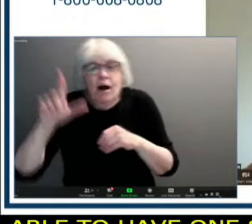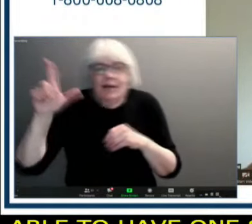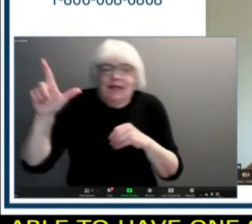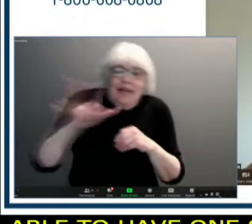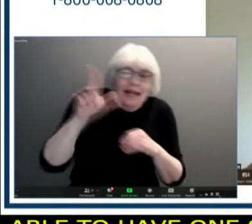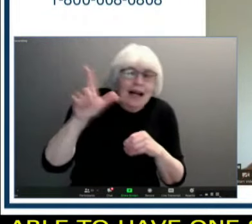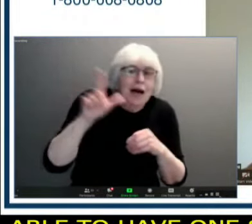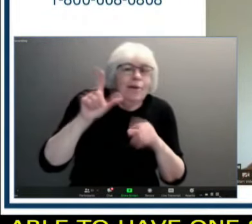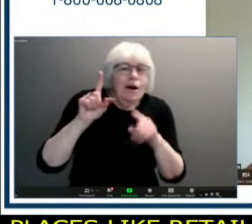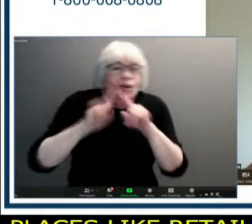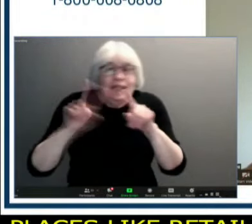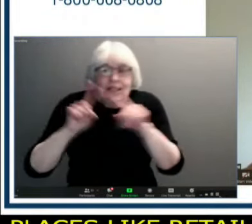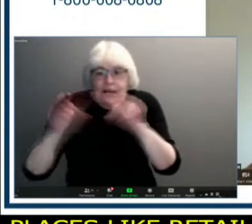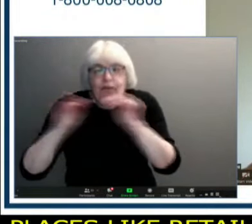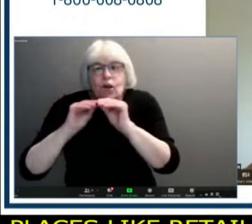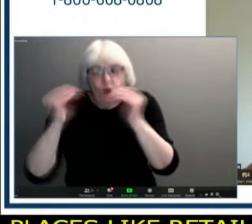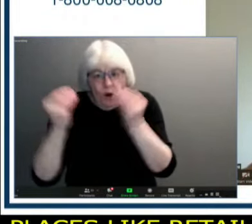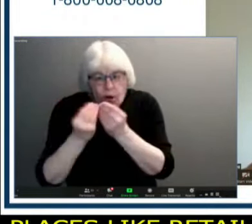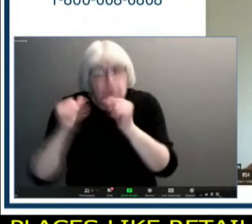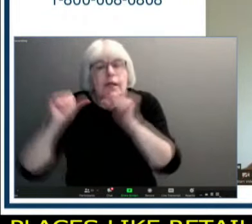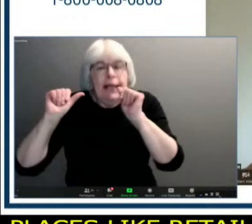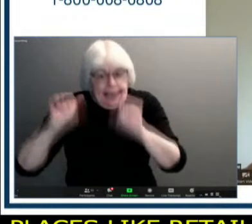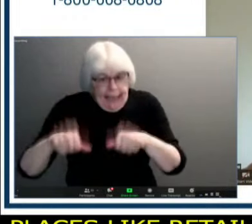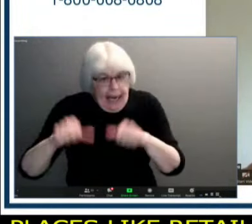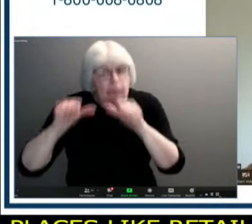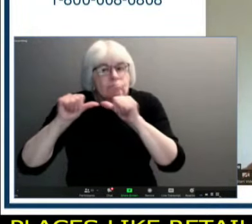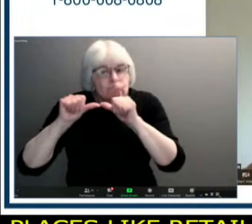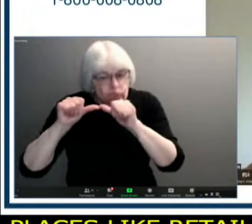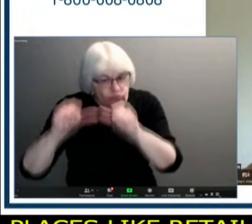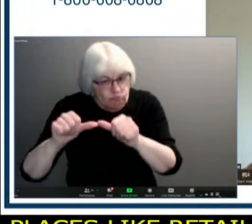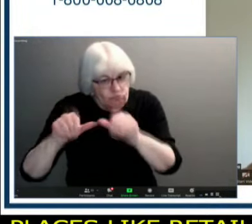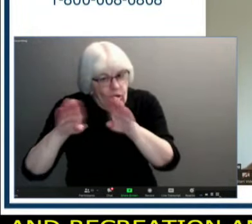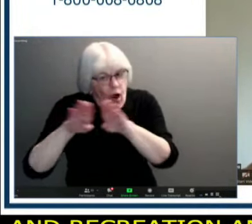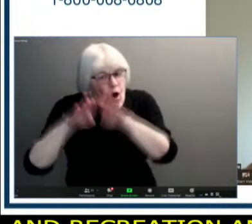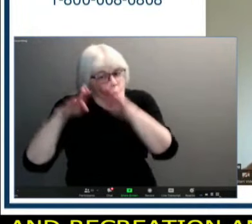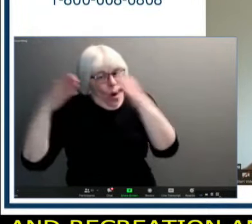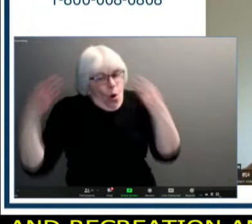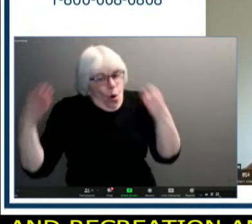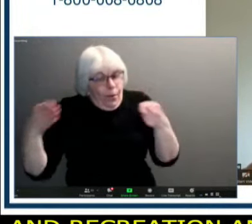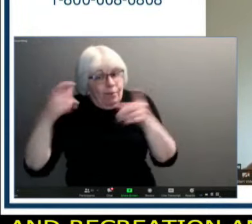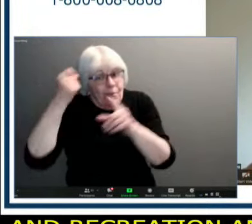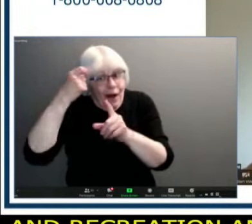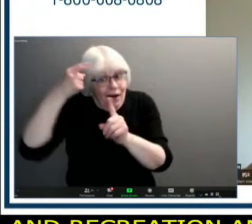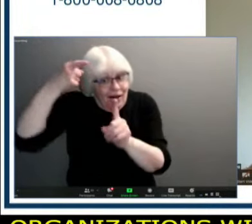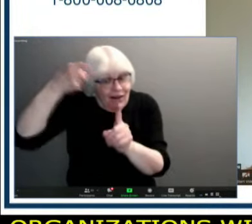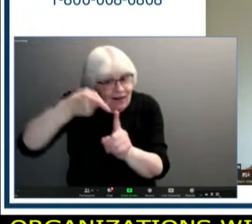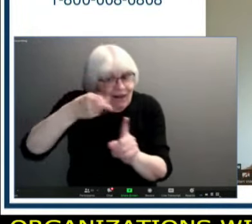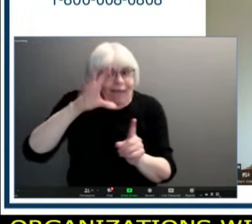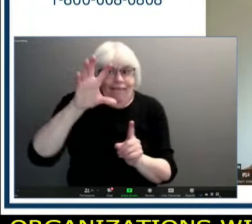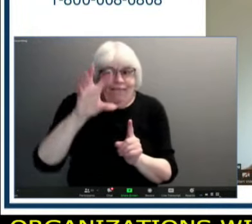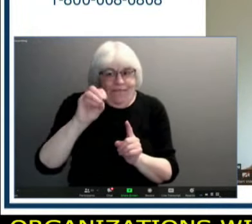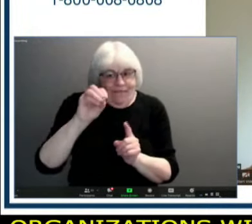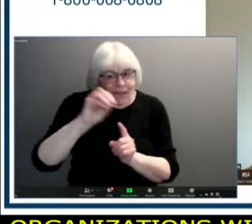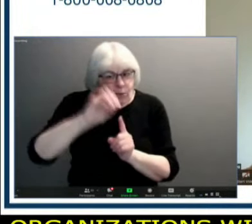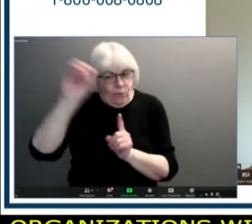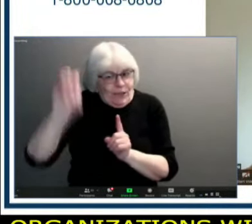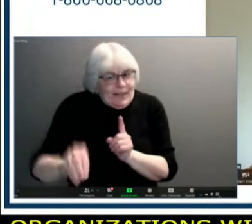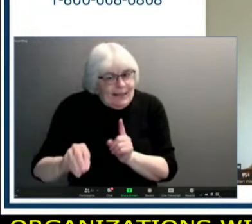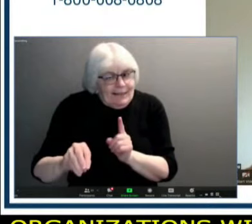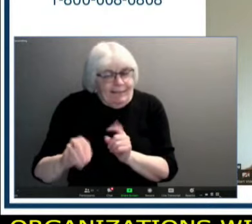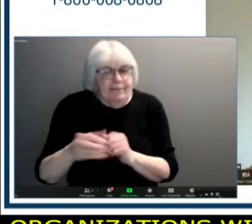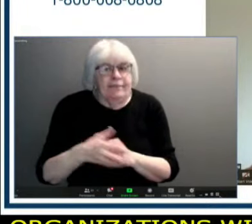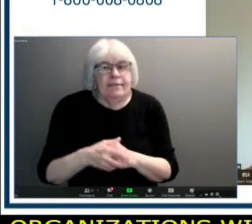continue to operate, but at 50% capacity. And for them, that they previously established